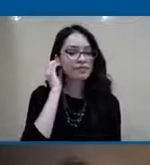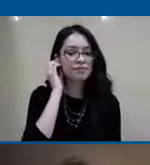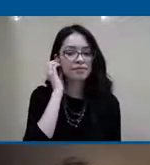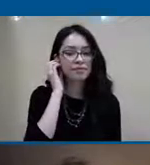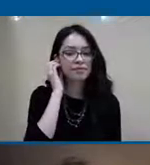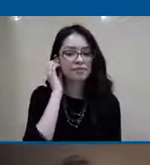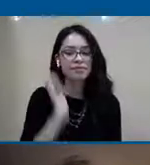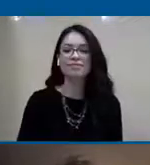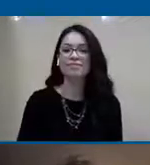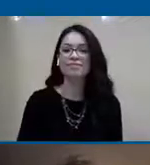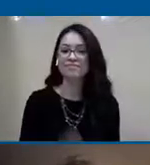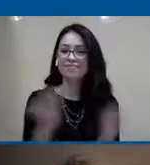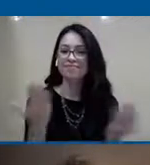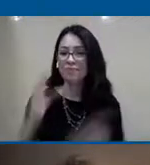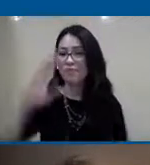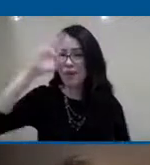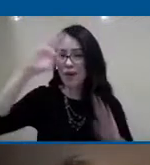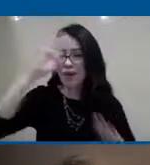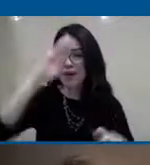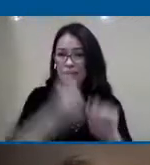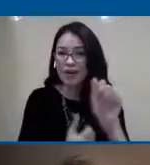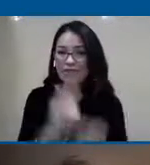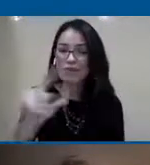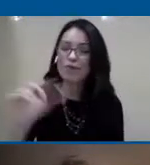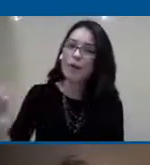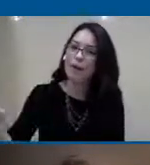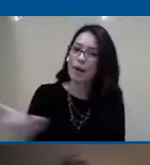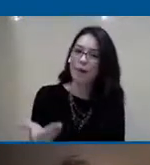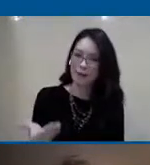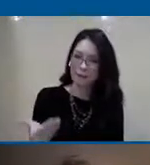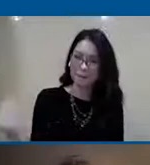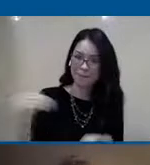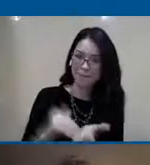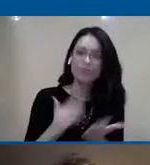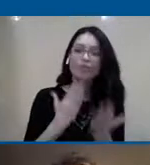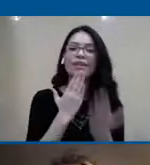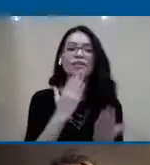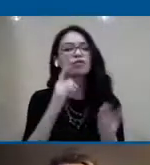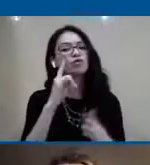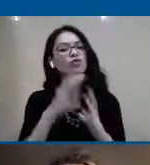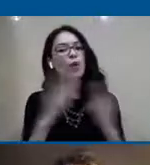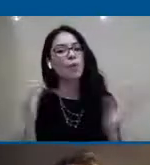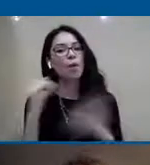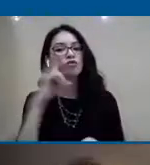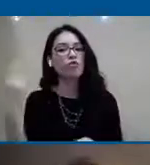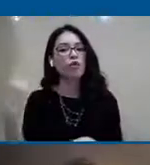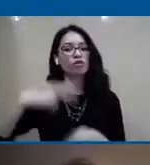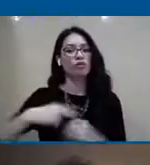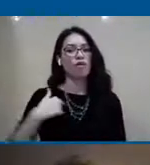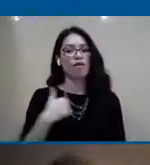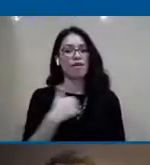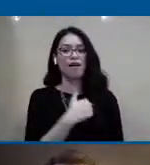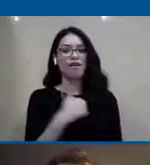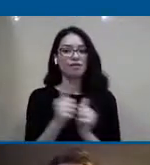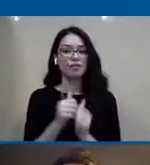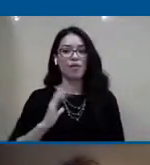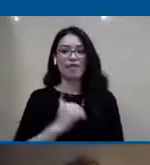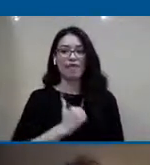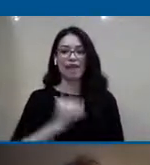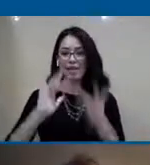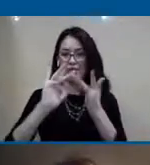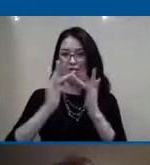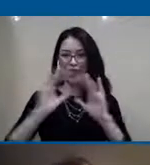Well, hello everyone. Welcome and thank you for participating in this virtual conversation today. Before we